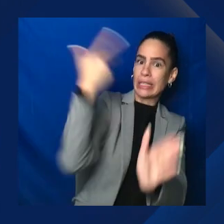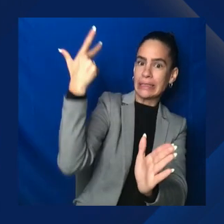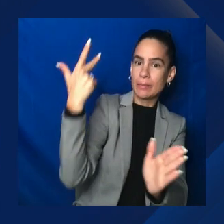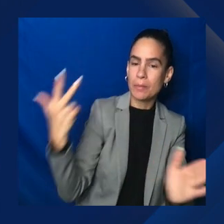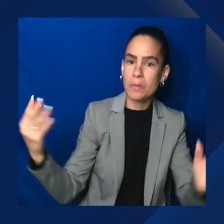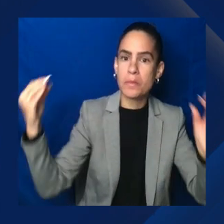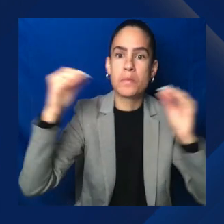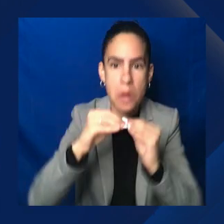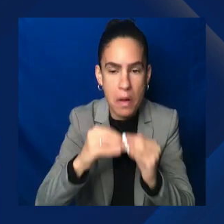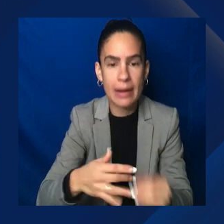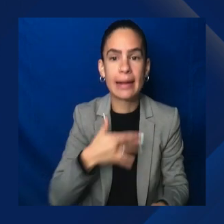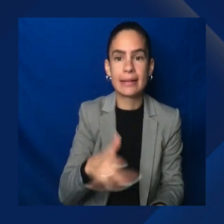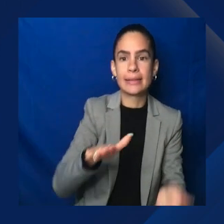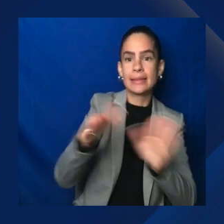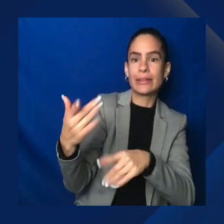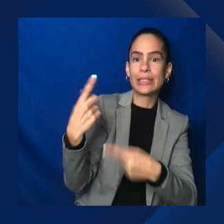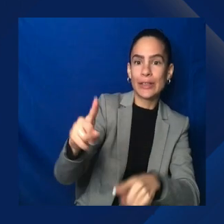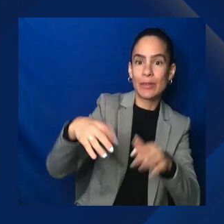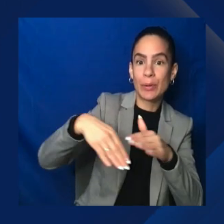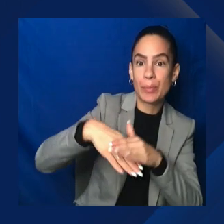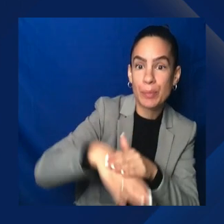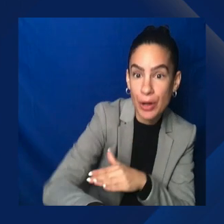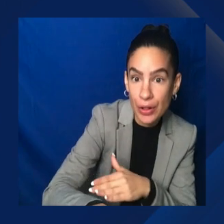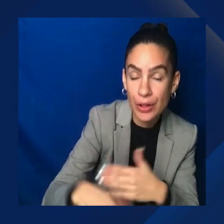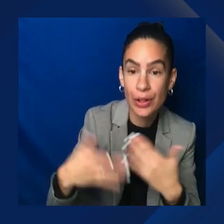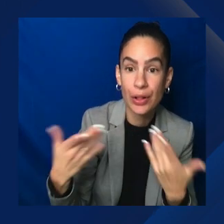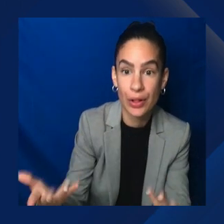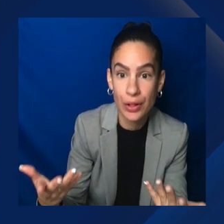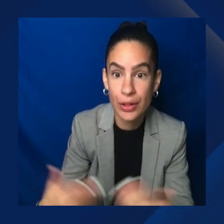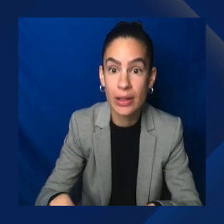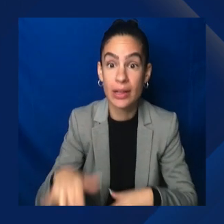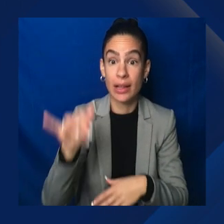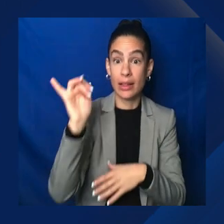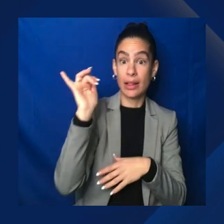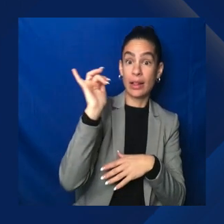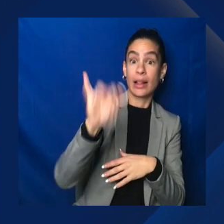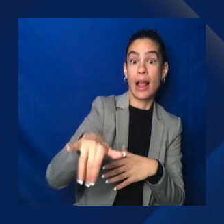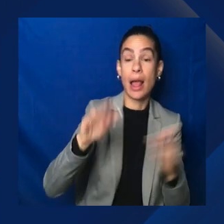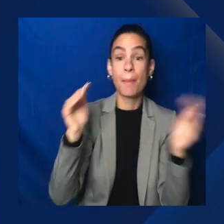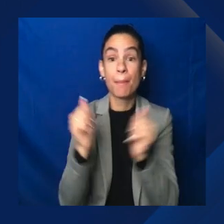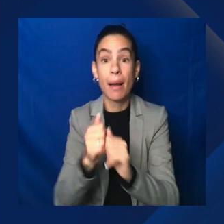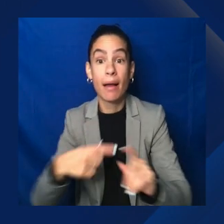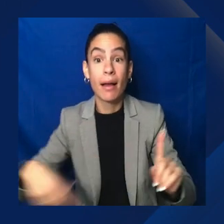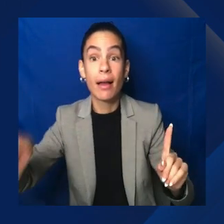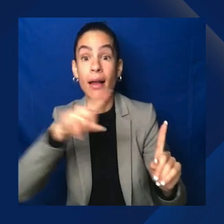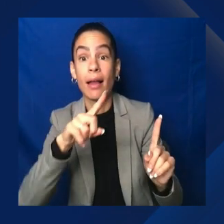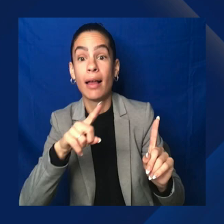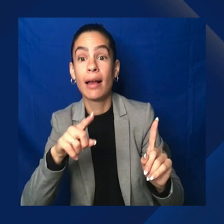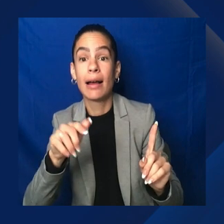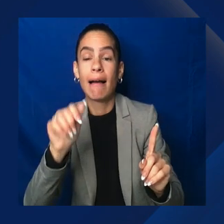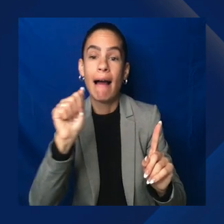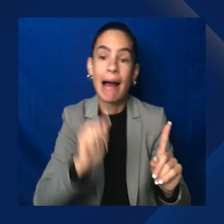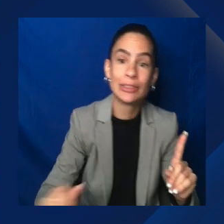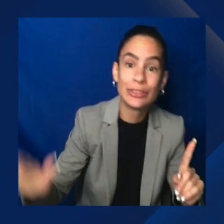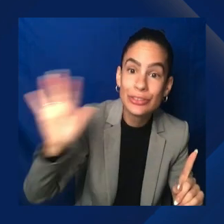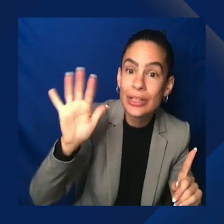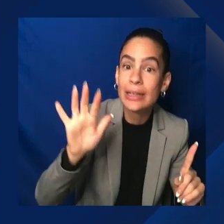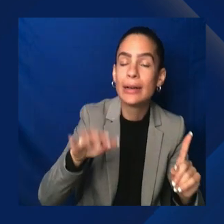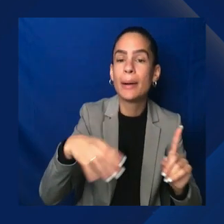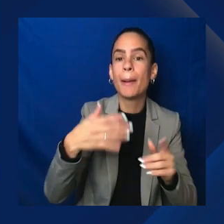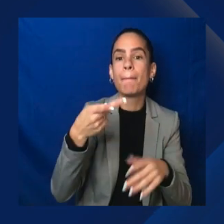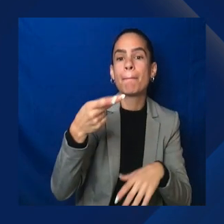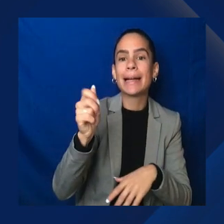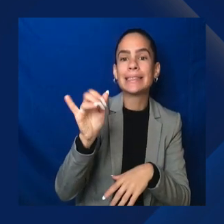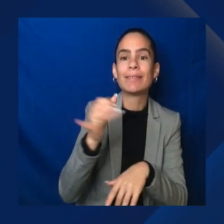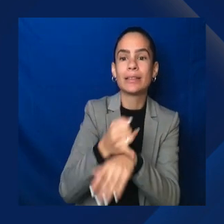Maternal mortality rates are also higher for Asian American and Pacific Islander women, American Indians, and Alaskan Natives, for both women and